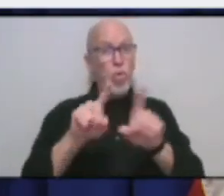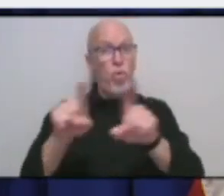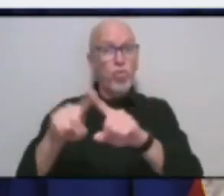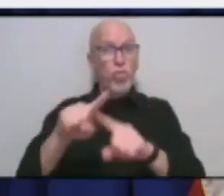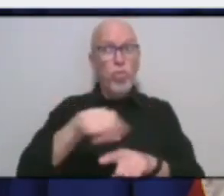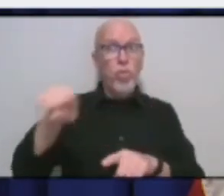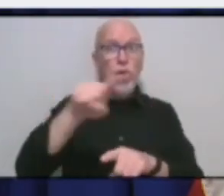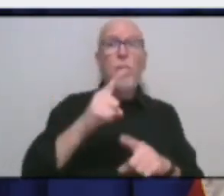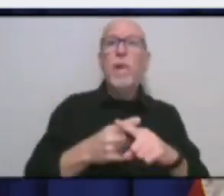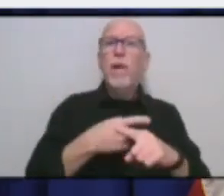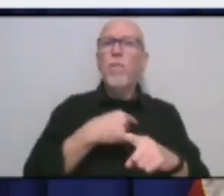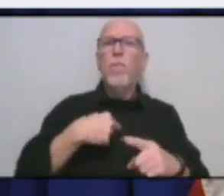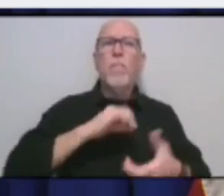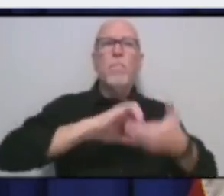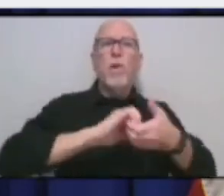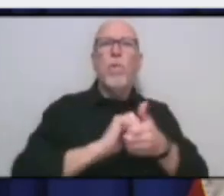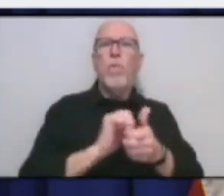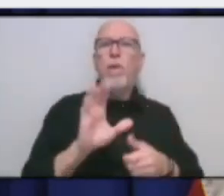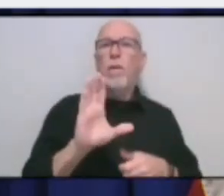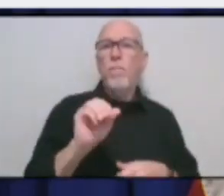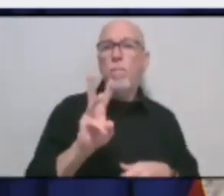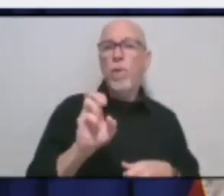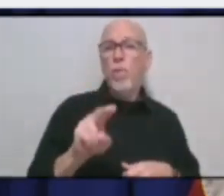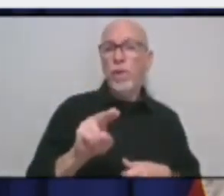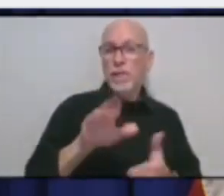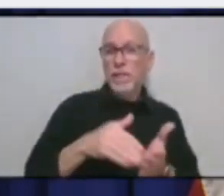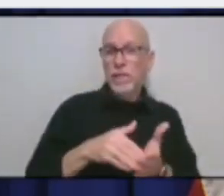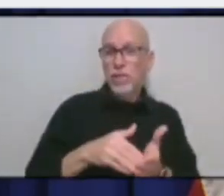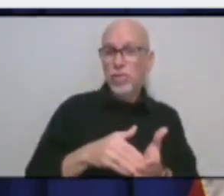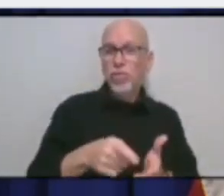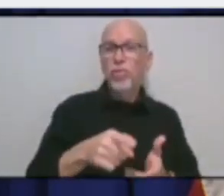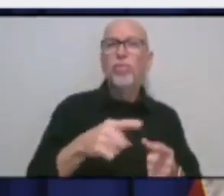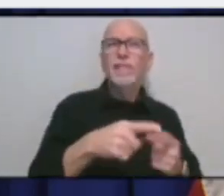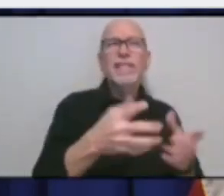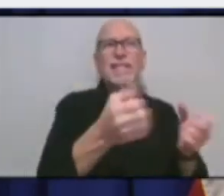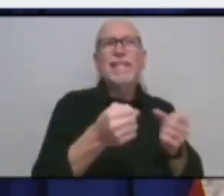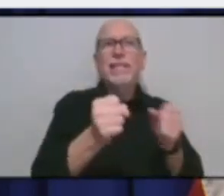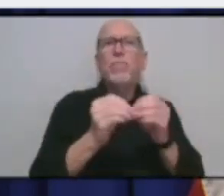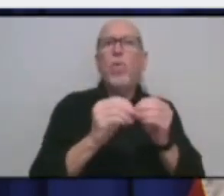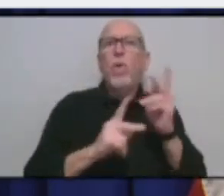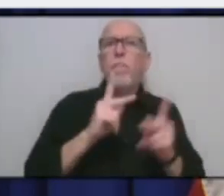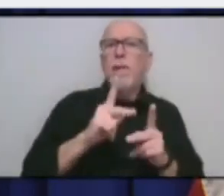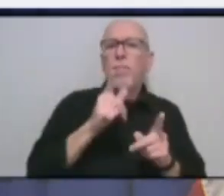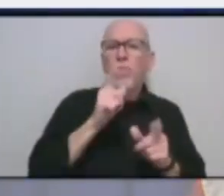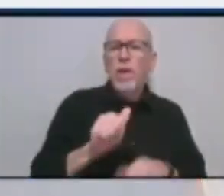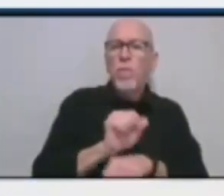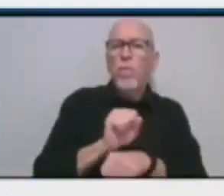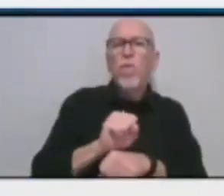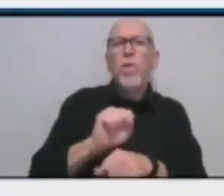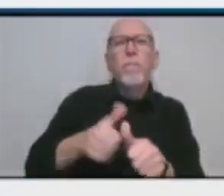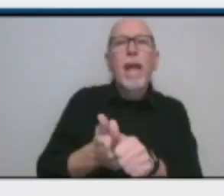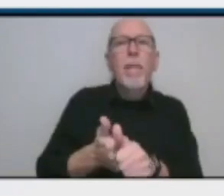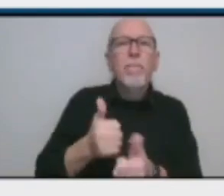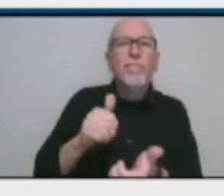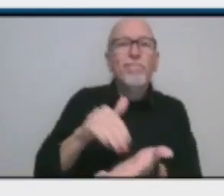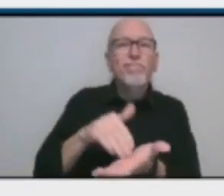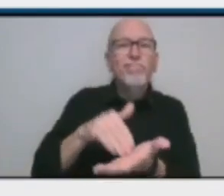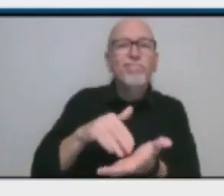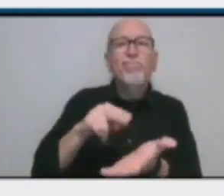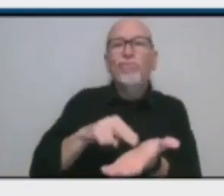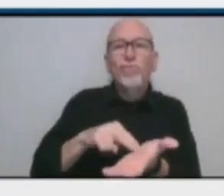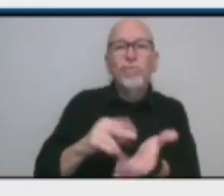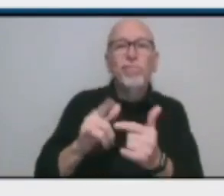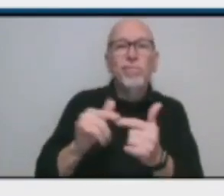with the Bowen Center to re-engage people willing to serve in our healthcare reserve workforce. The Bowen Center launched its Hoosier